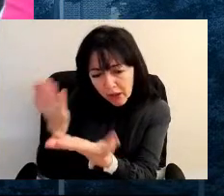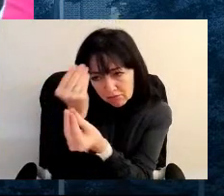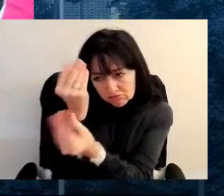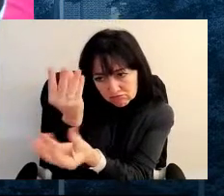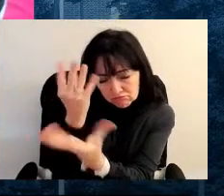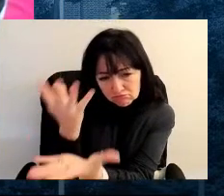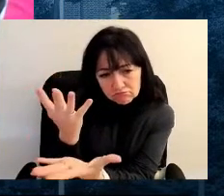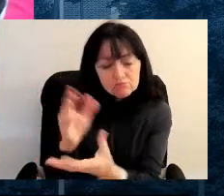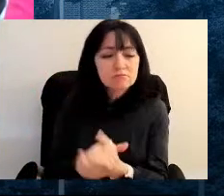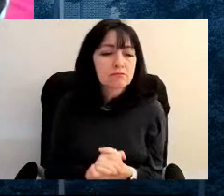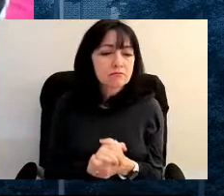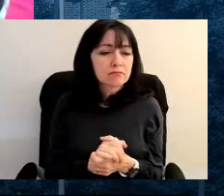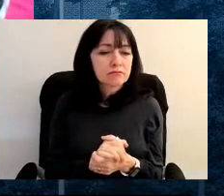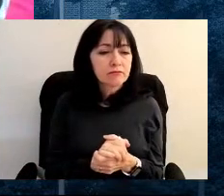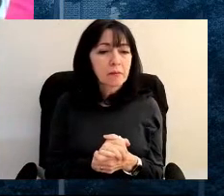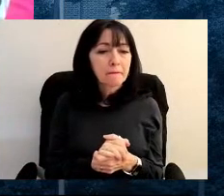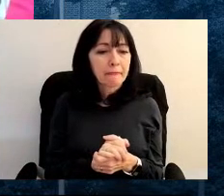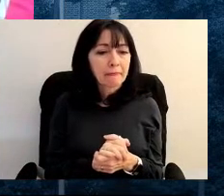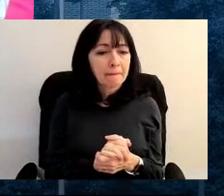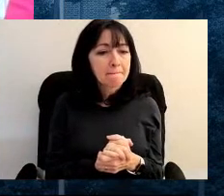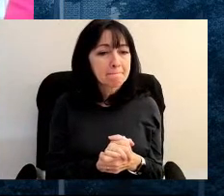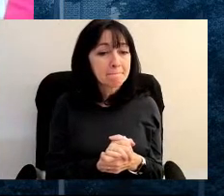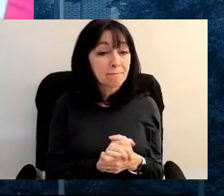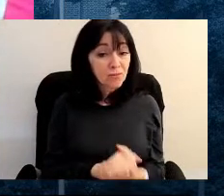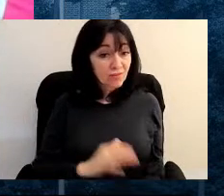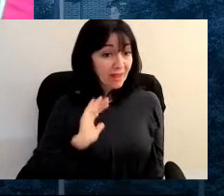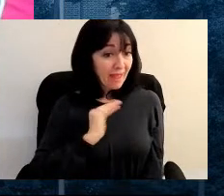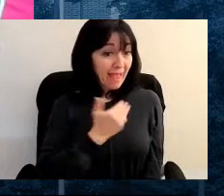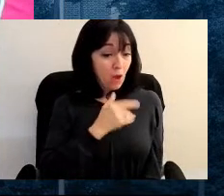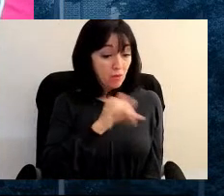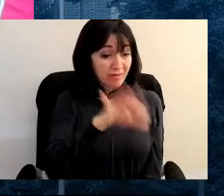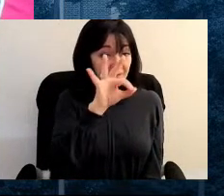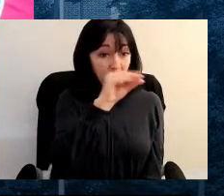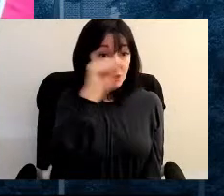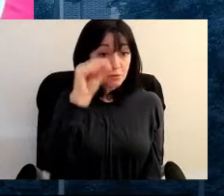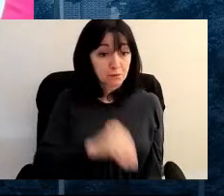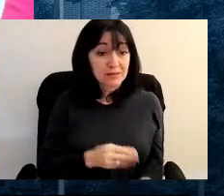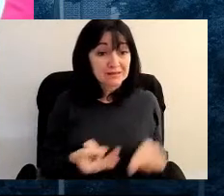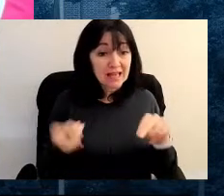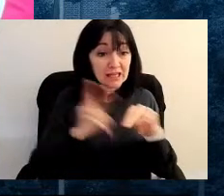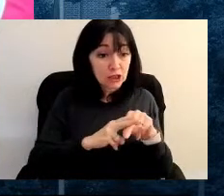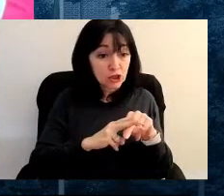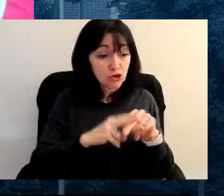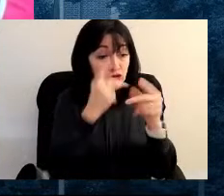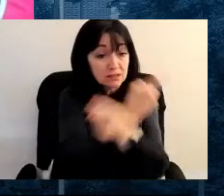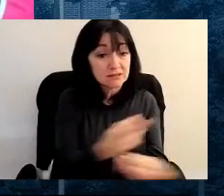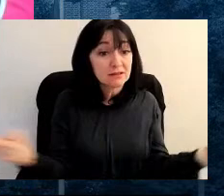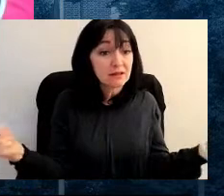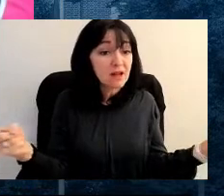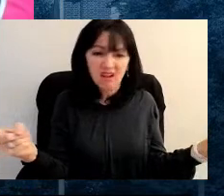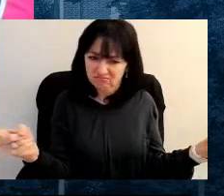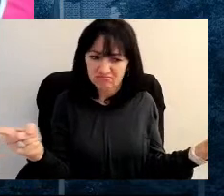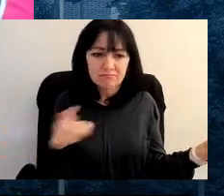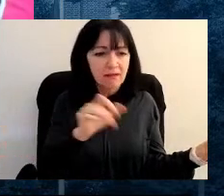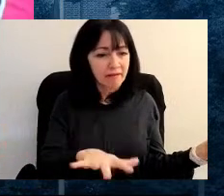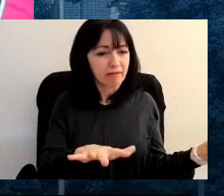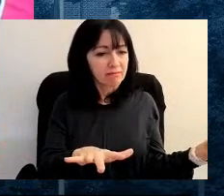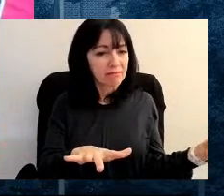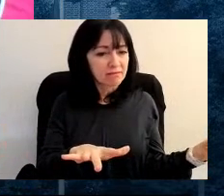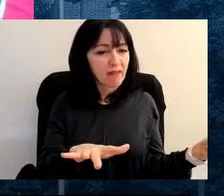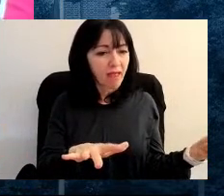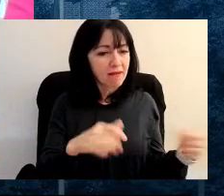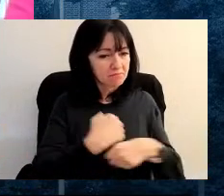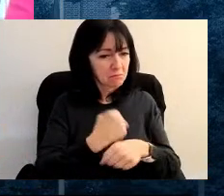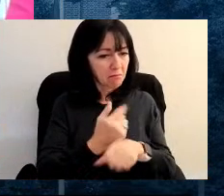these increases help us become immediately competitive right now, and again, help our schools not